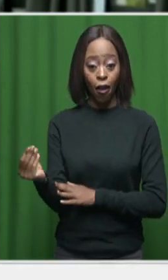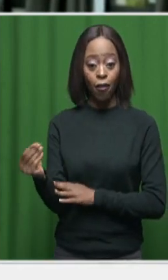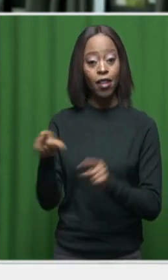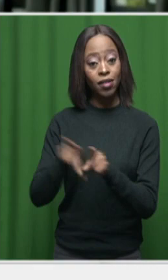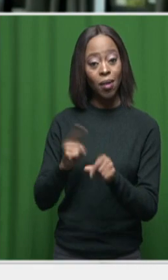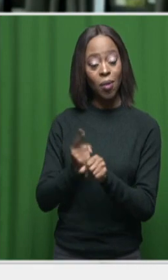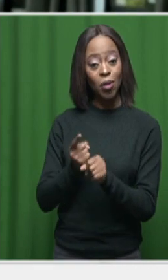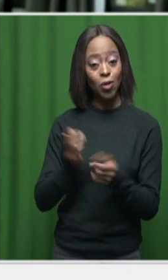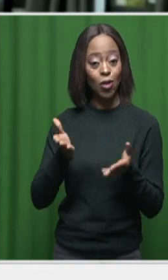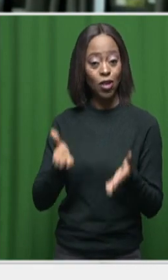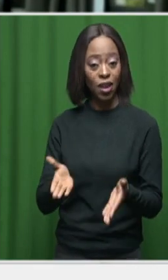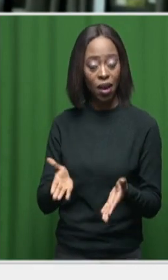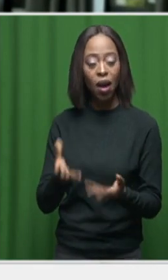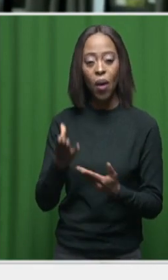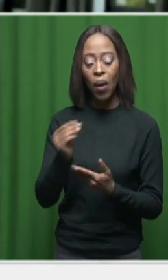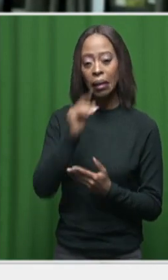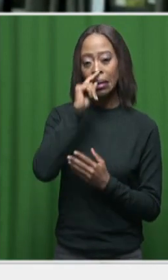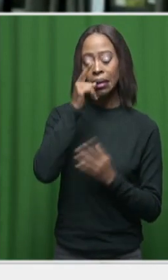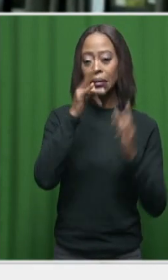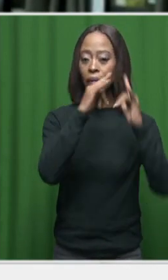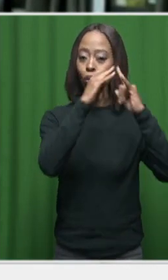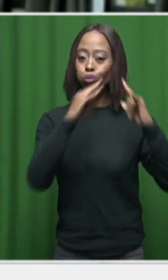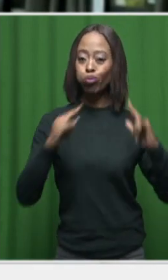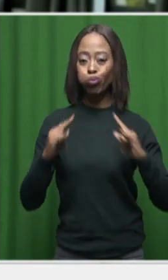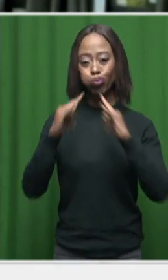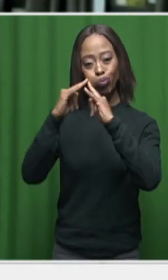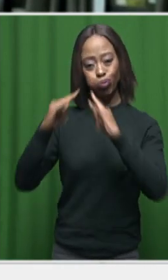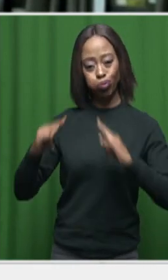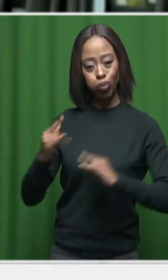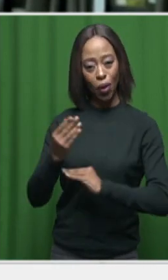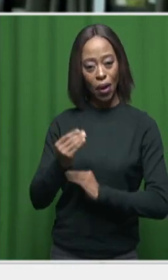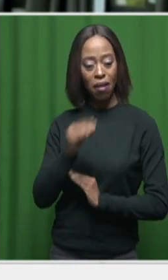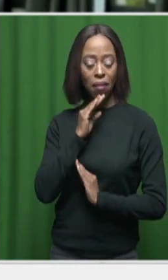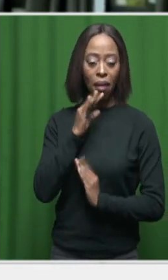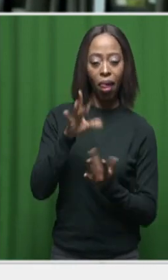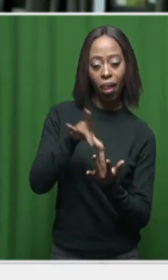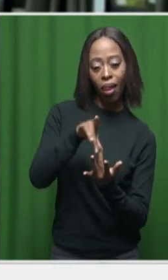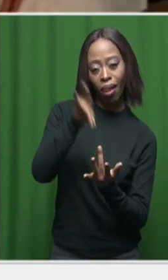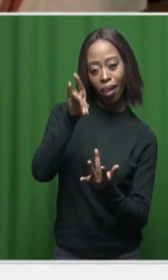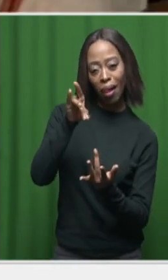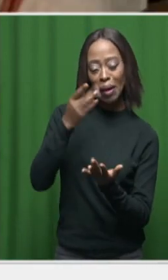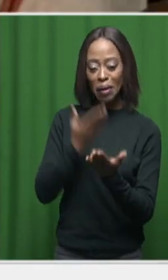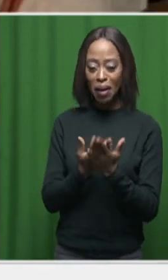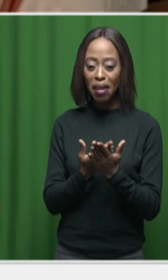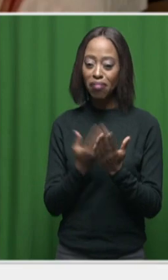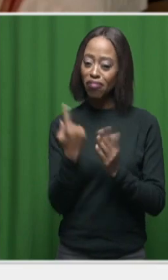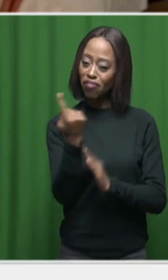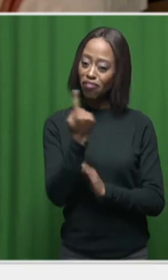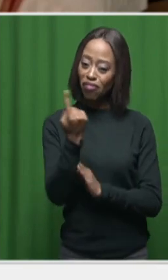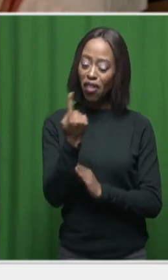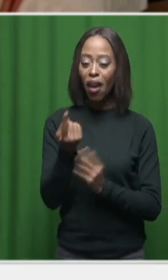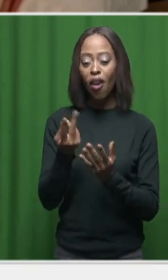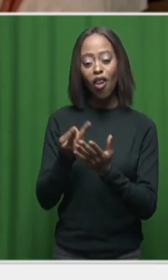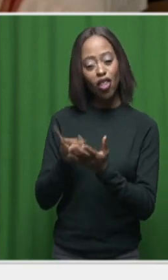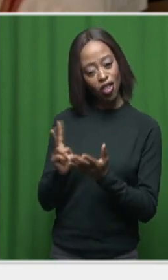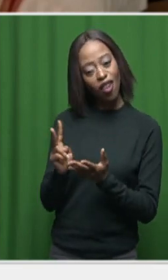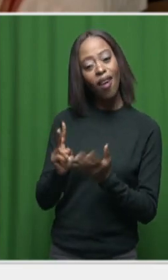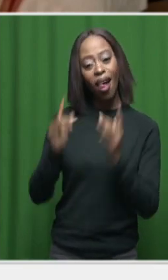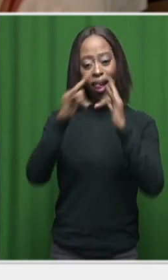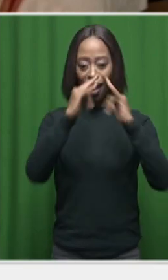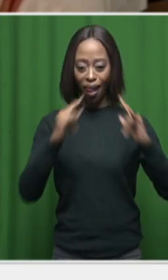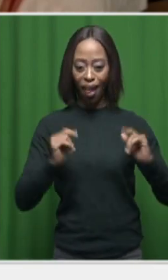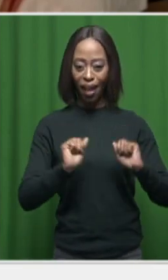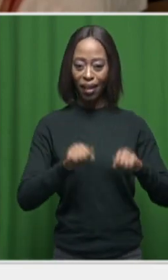Plains, we've got luxury tents here. So you've got a choice of staying in a single, double luxury